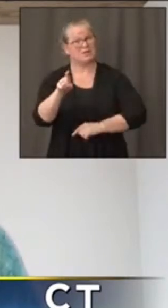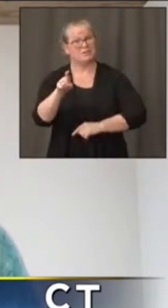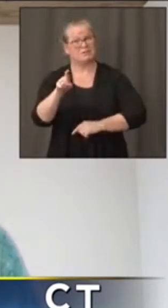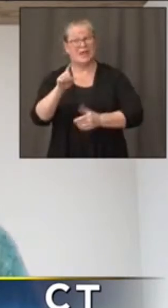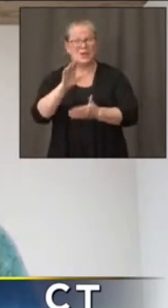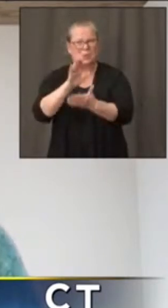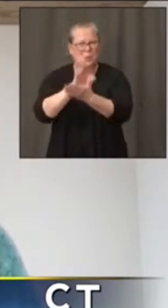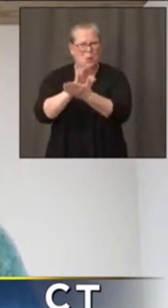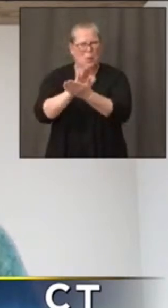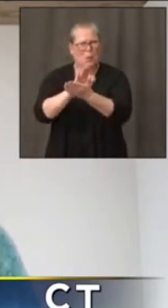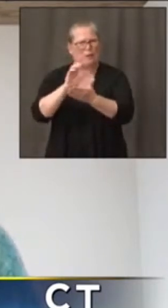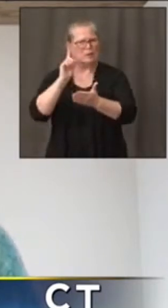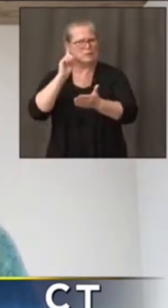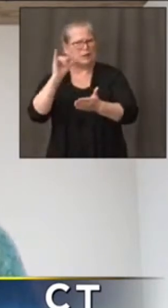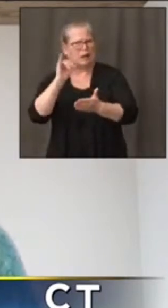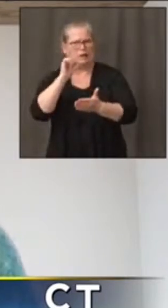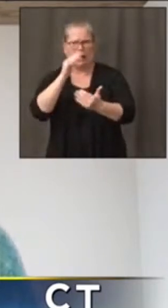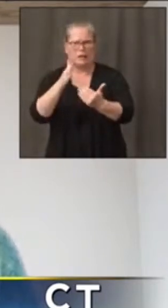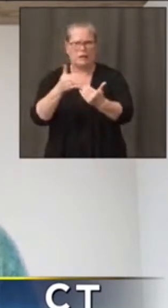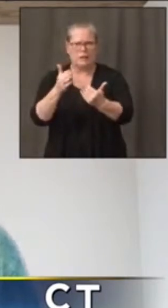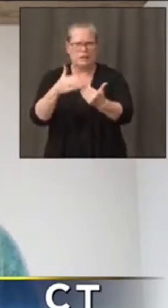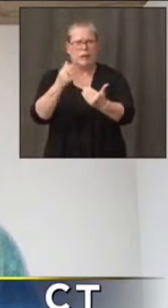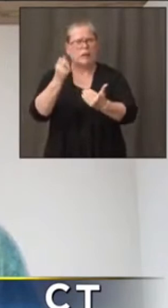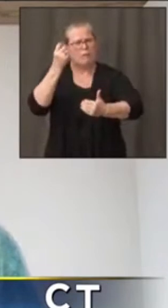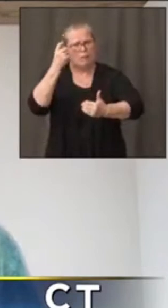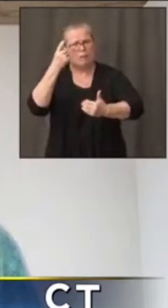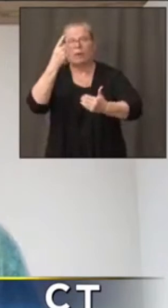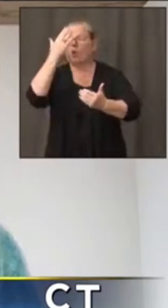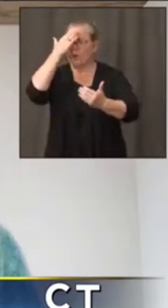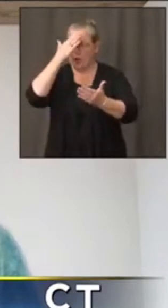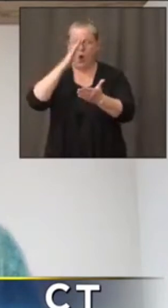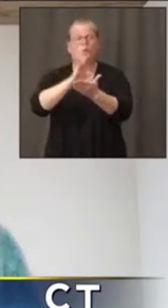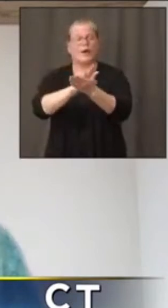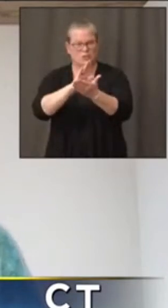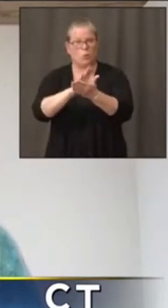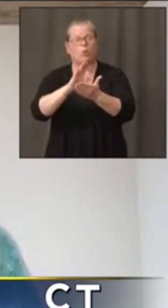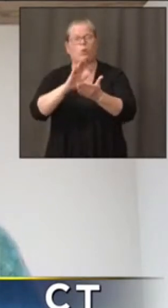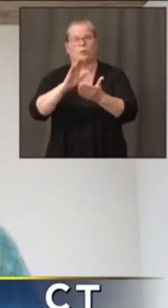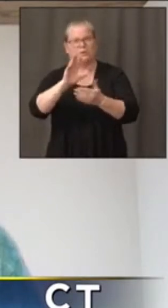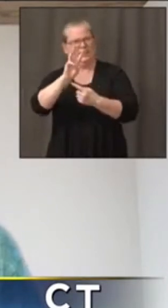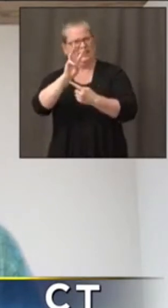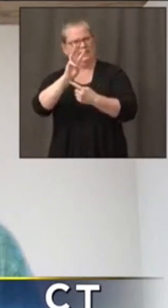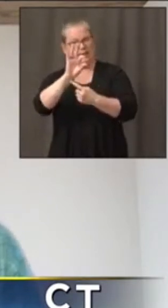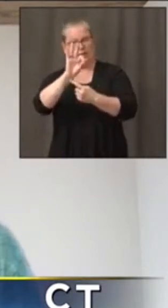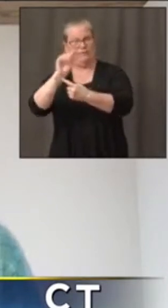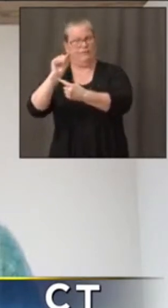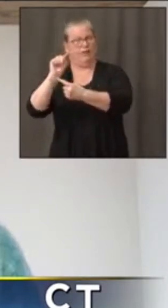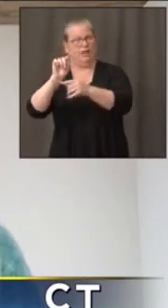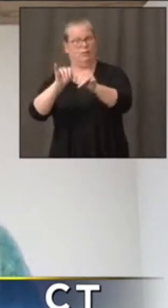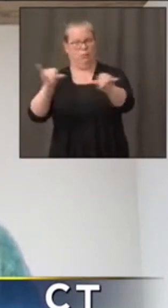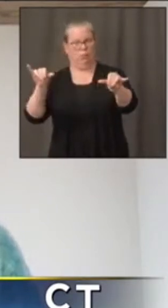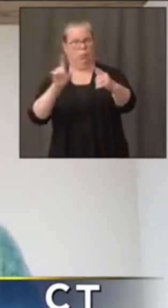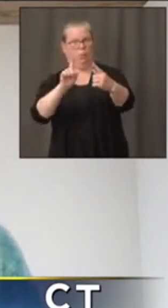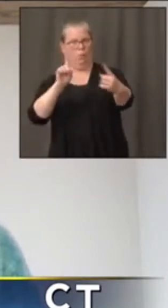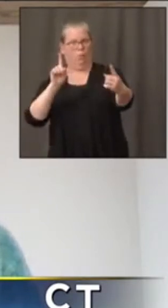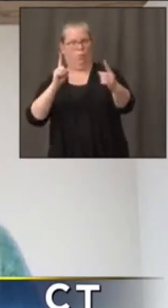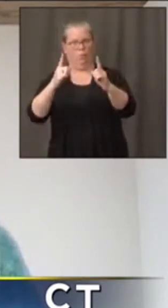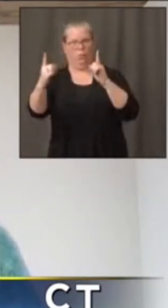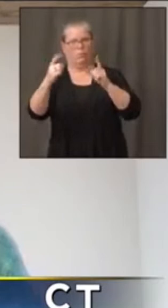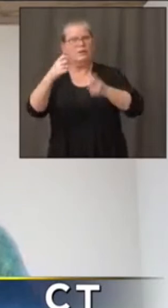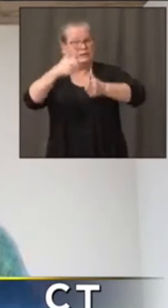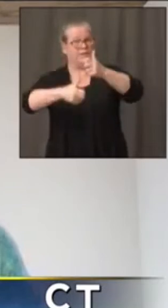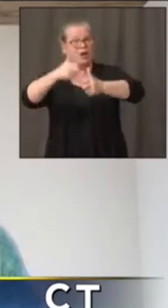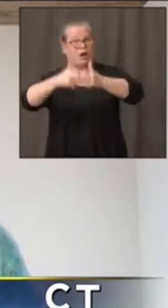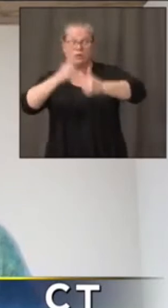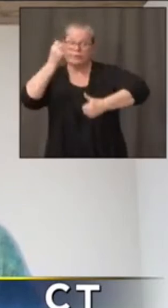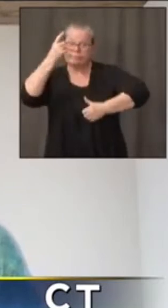staying sixty-two part in schools it's difficult and so the answer to having deaths closer